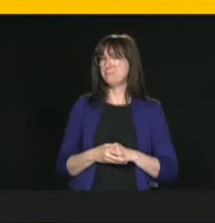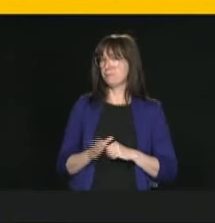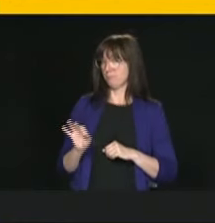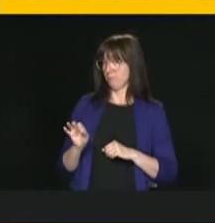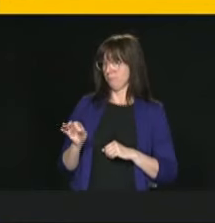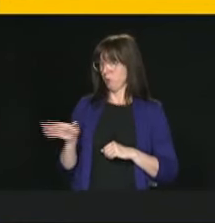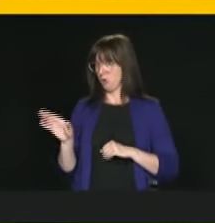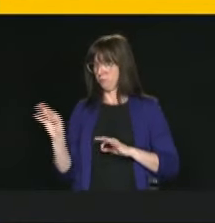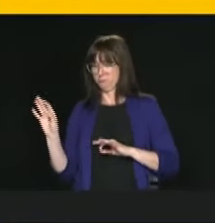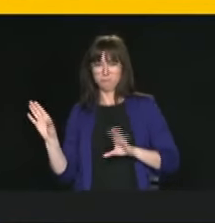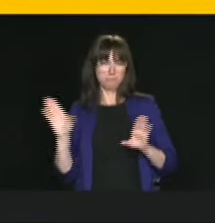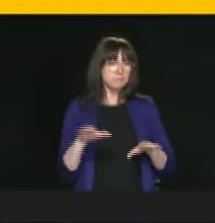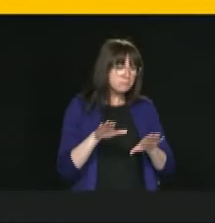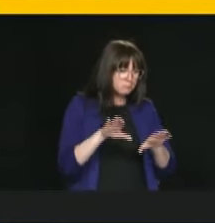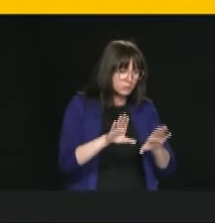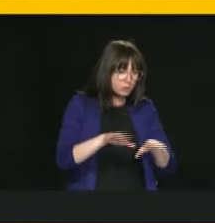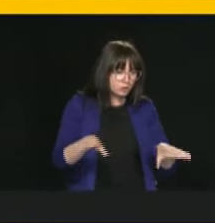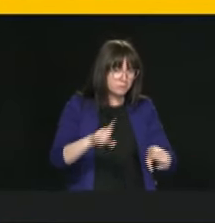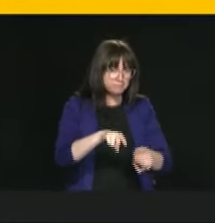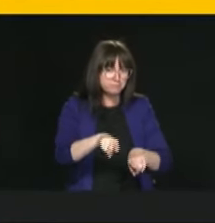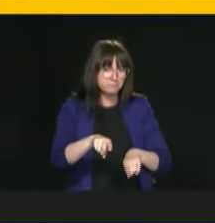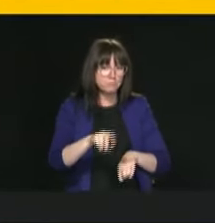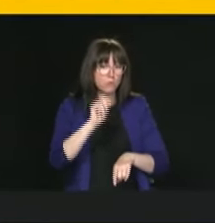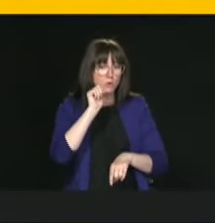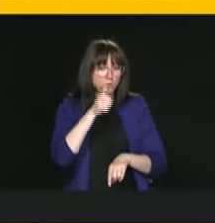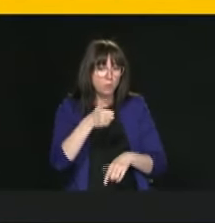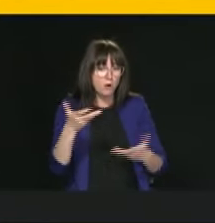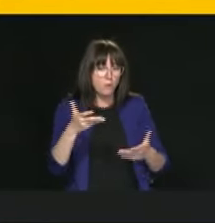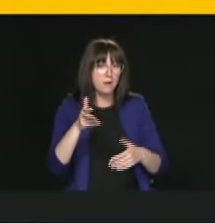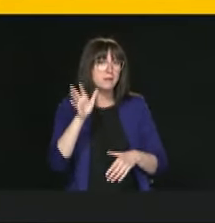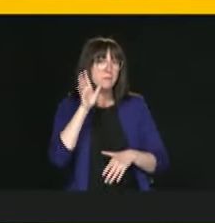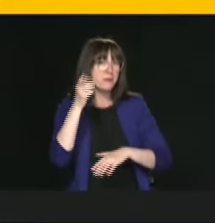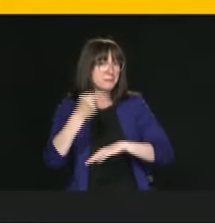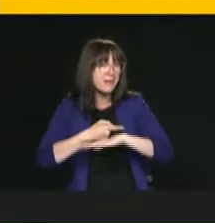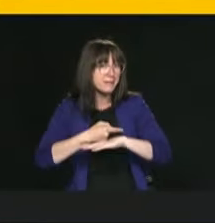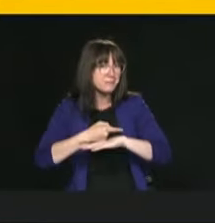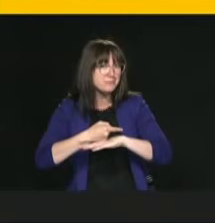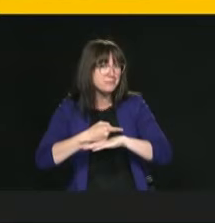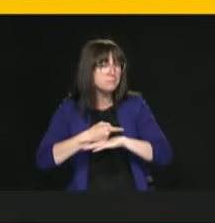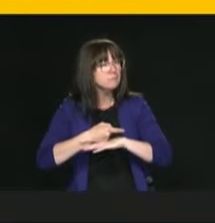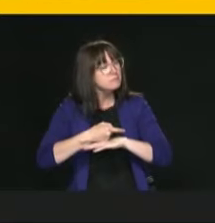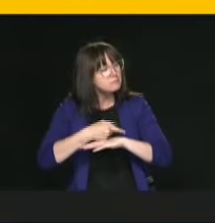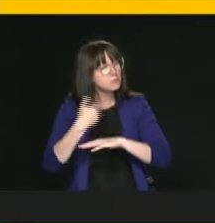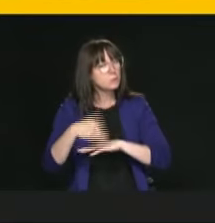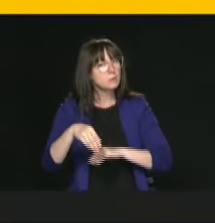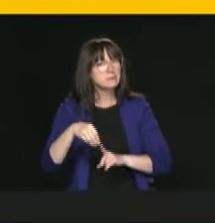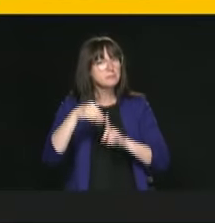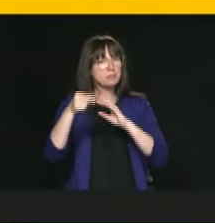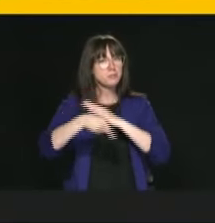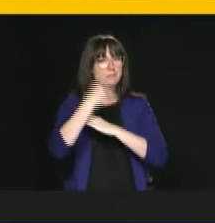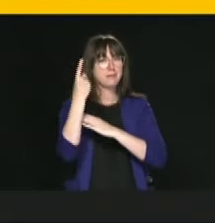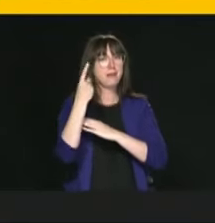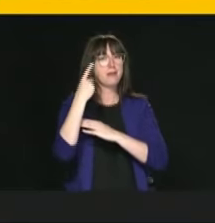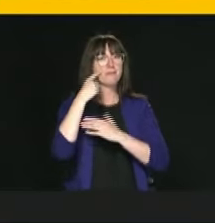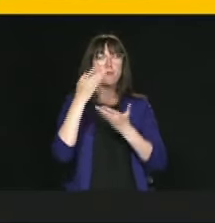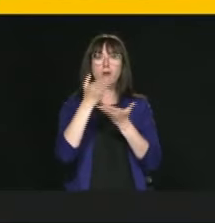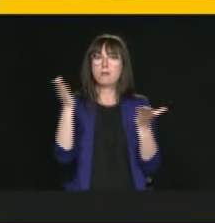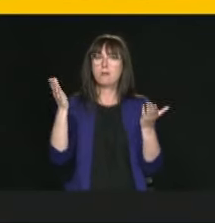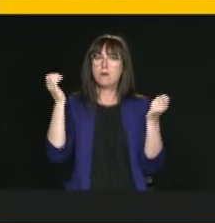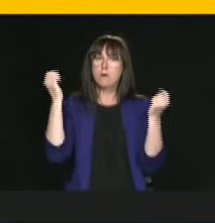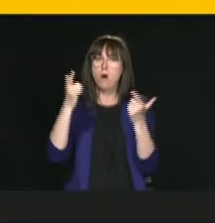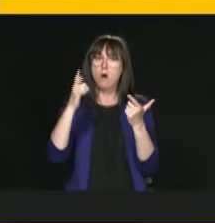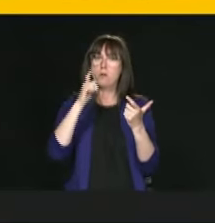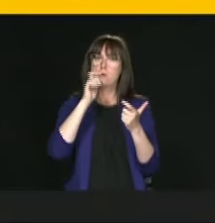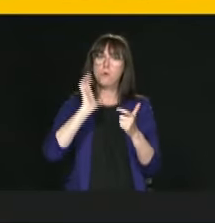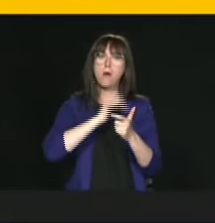Okay. Tomorrow is Mother's Day, kids. It's a special day for all the people who are mothers to